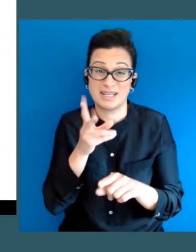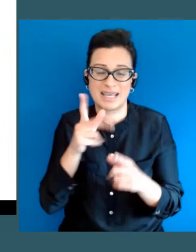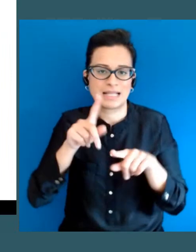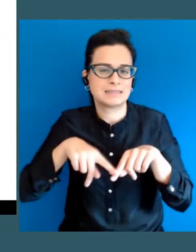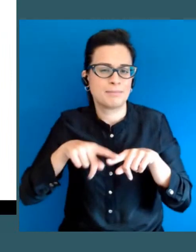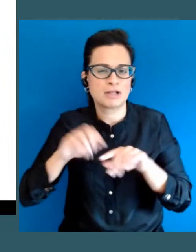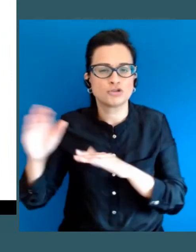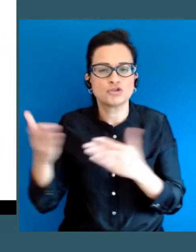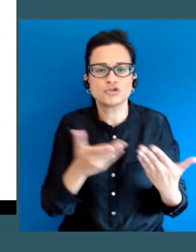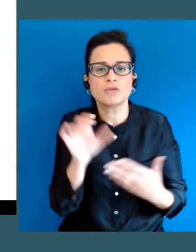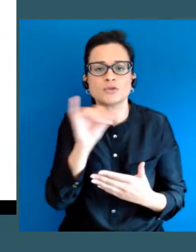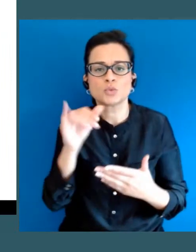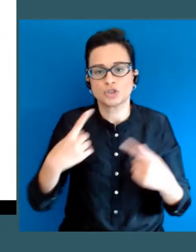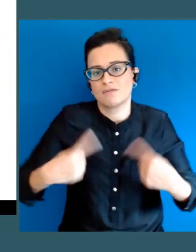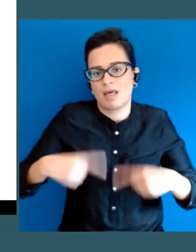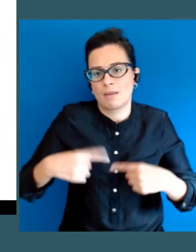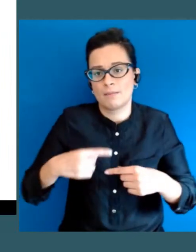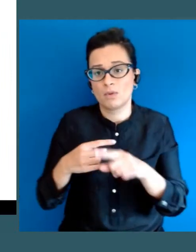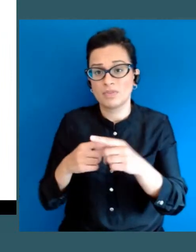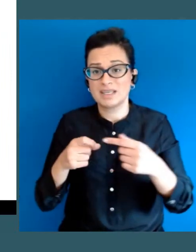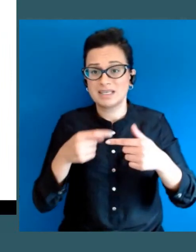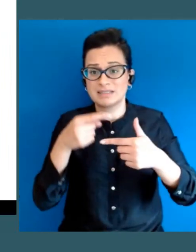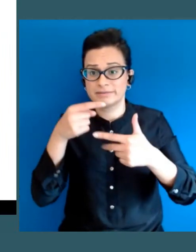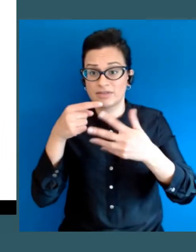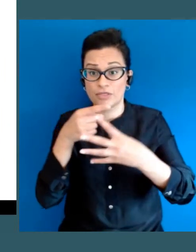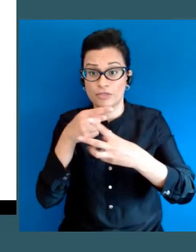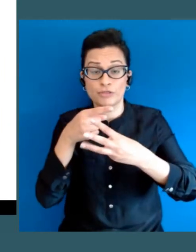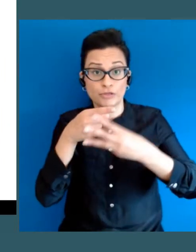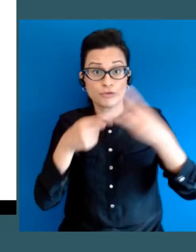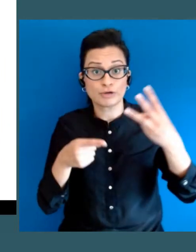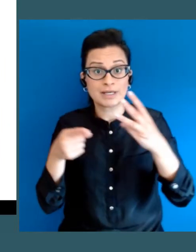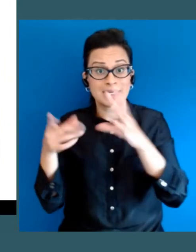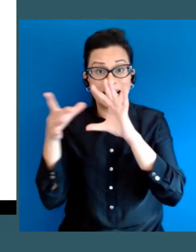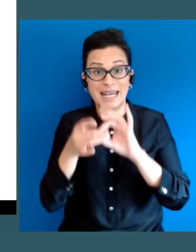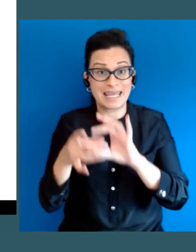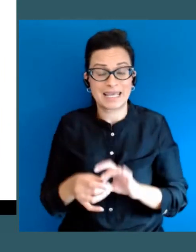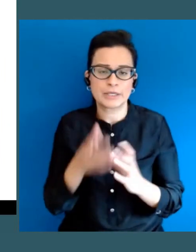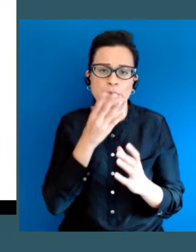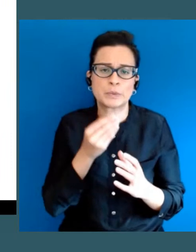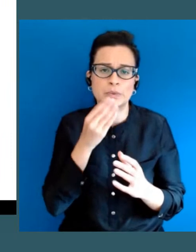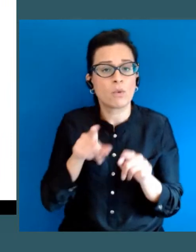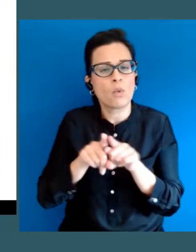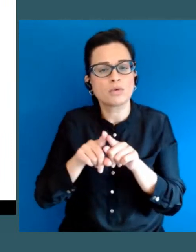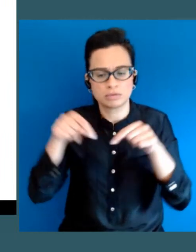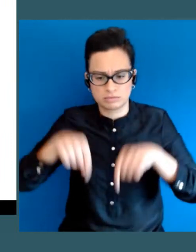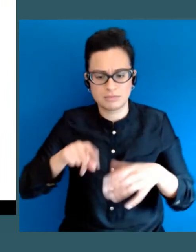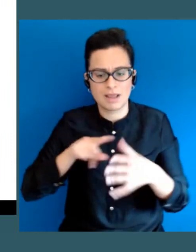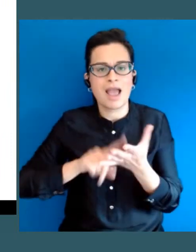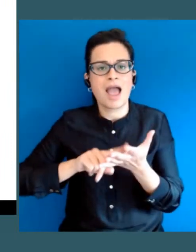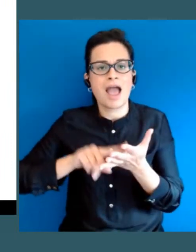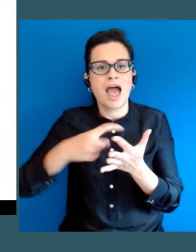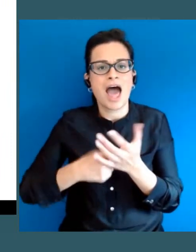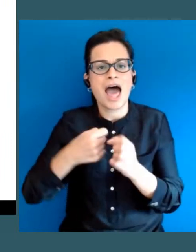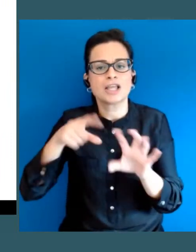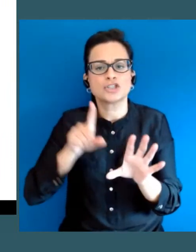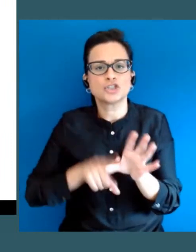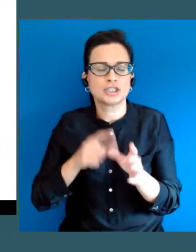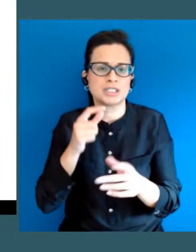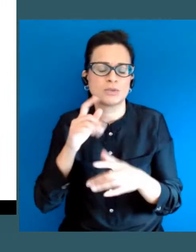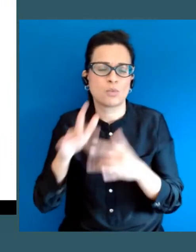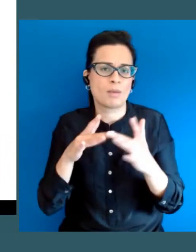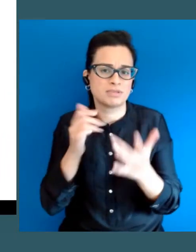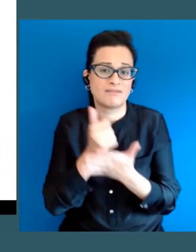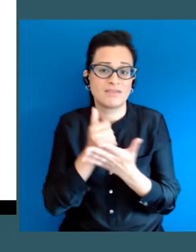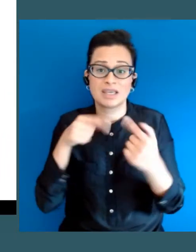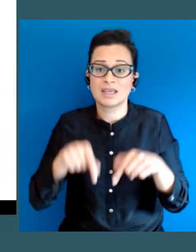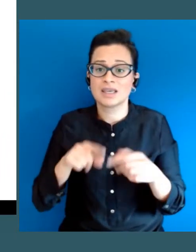These are really helpful resources. So obviously AllergyUK got some useful resources as well, but I find the Itchy Sneezy Wheezy website, which is done by Imperial